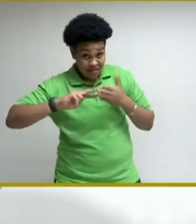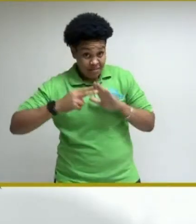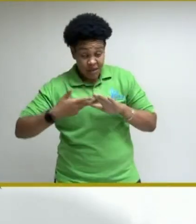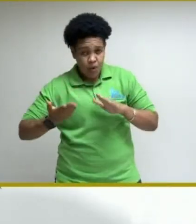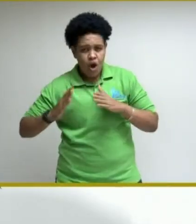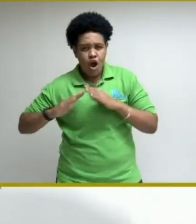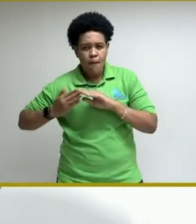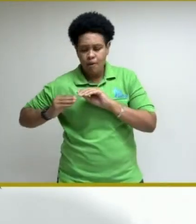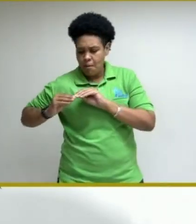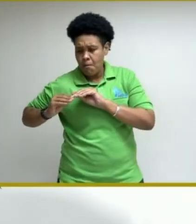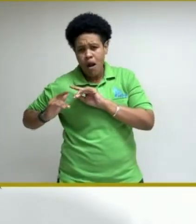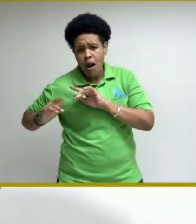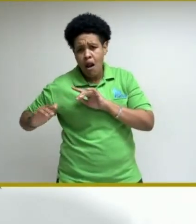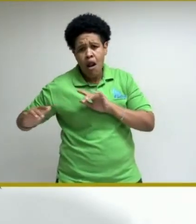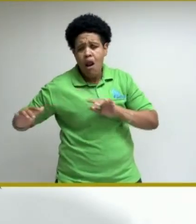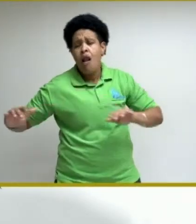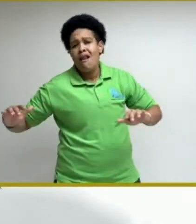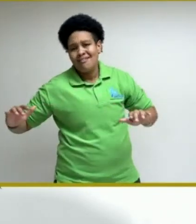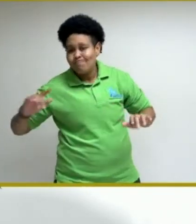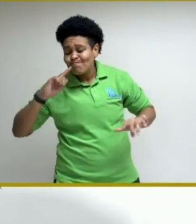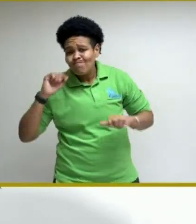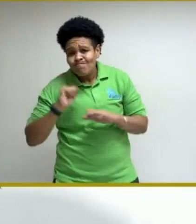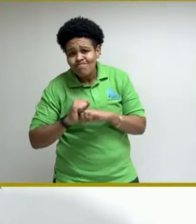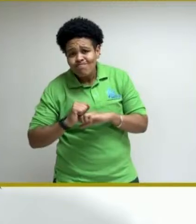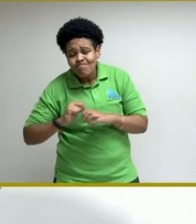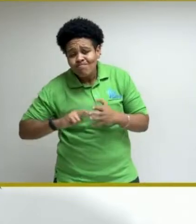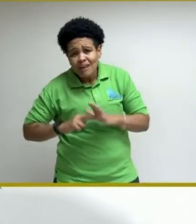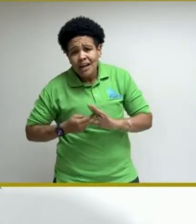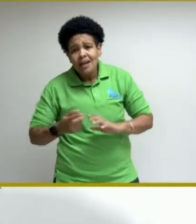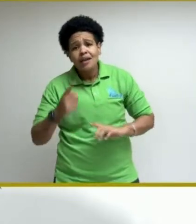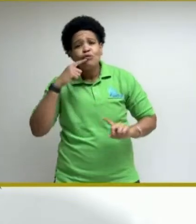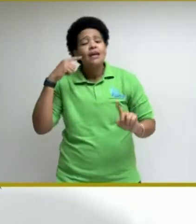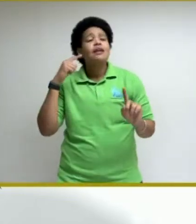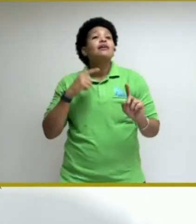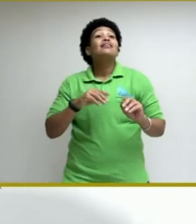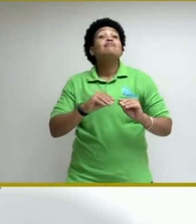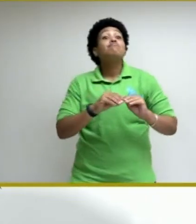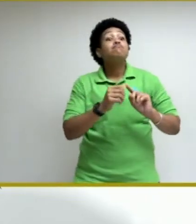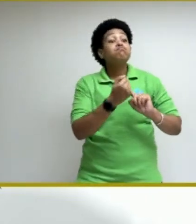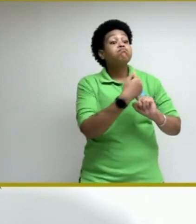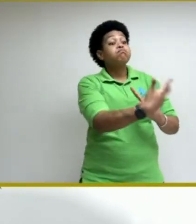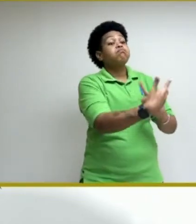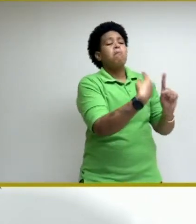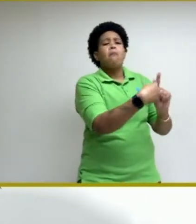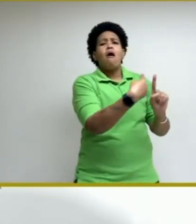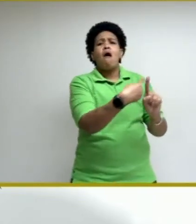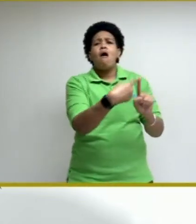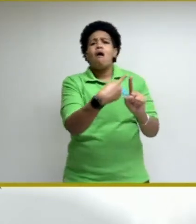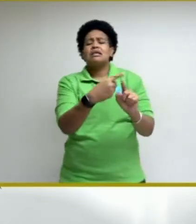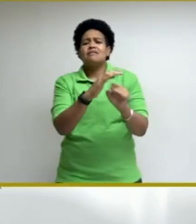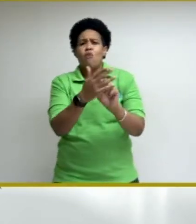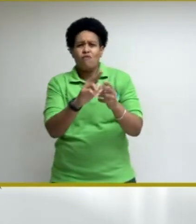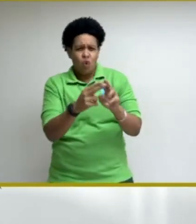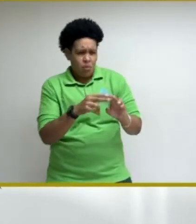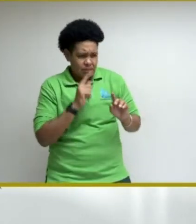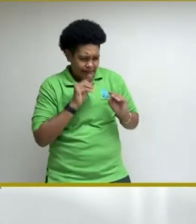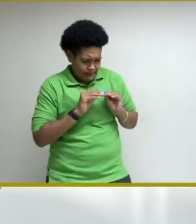transmission and therefore an expansion of the positivity cases. And